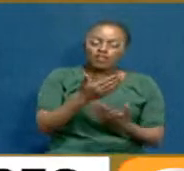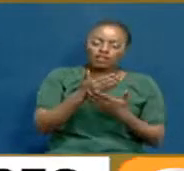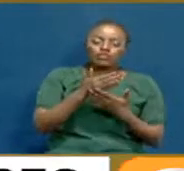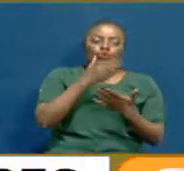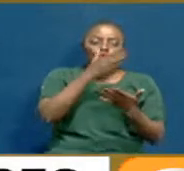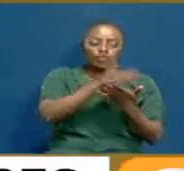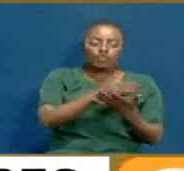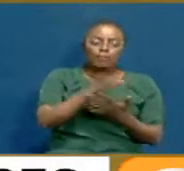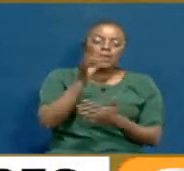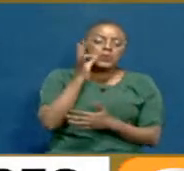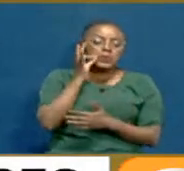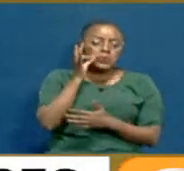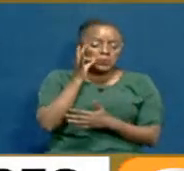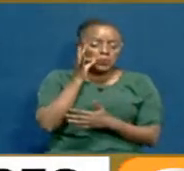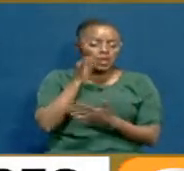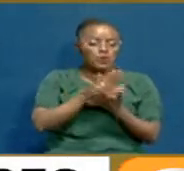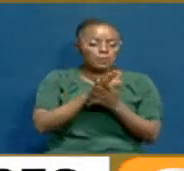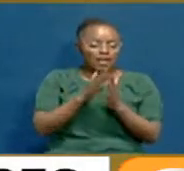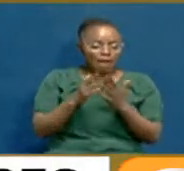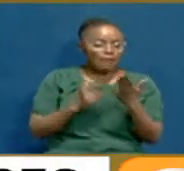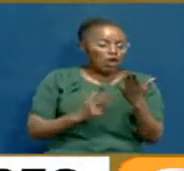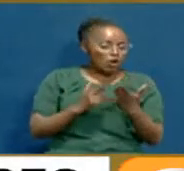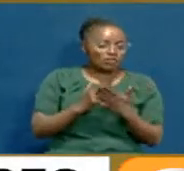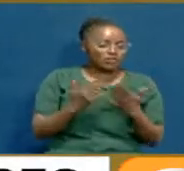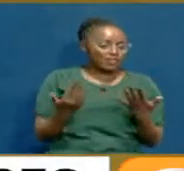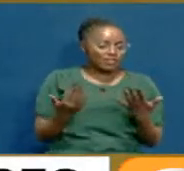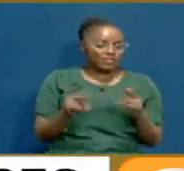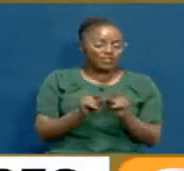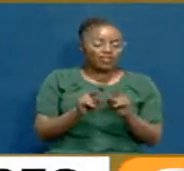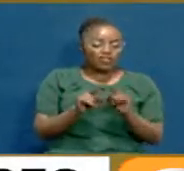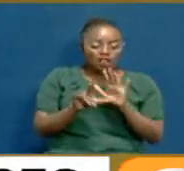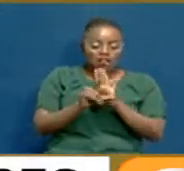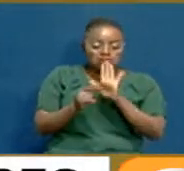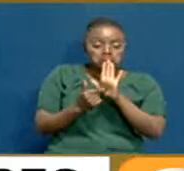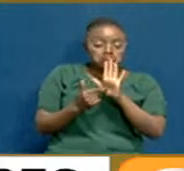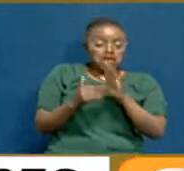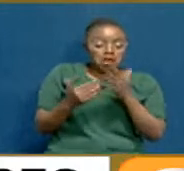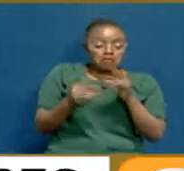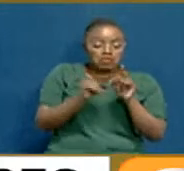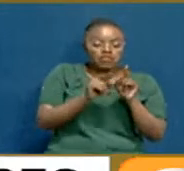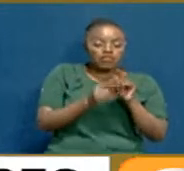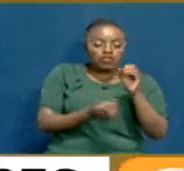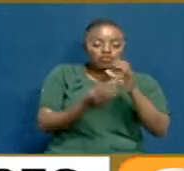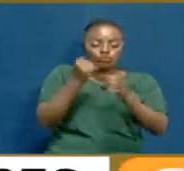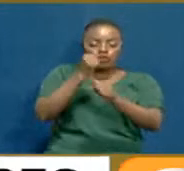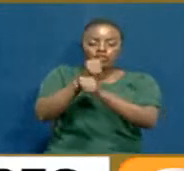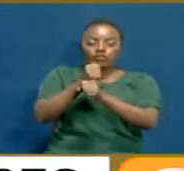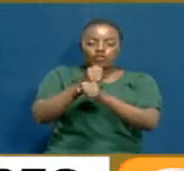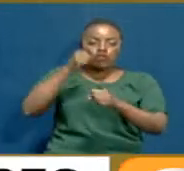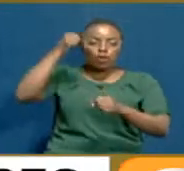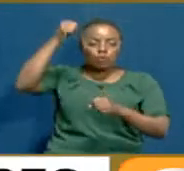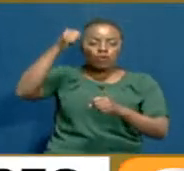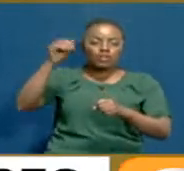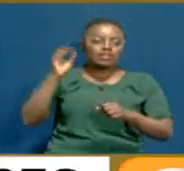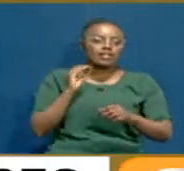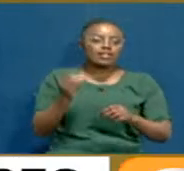then we've seen Jimmy Wanjigi looking at manufacturing as a way of actually creating jobs. Unfortunately, our politics is tribal.